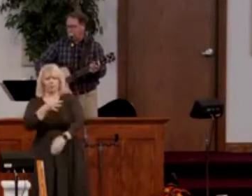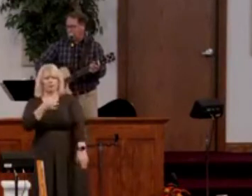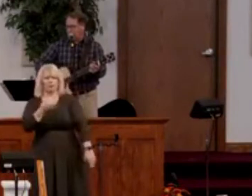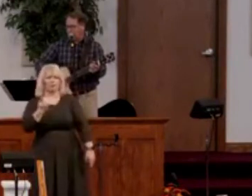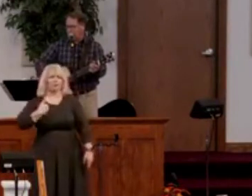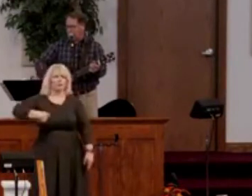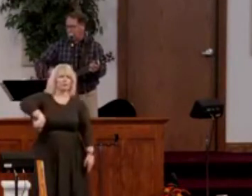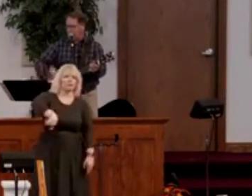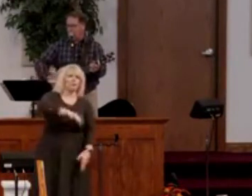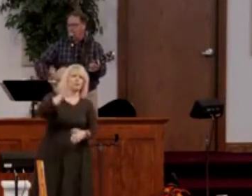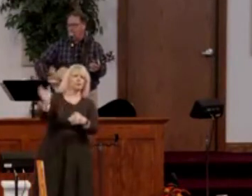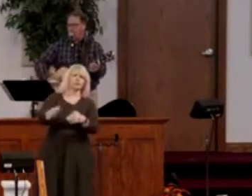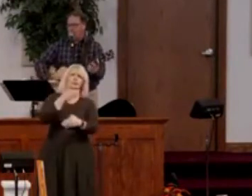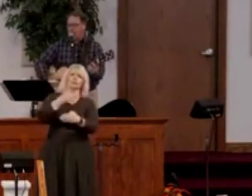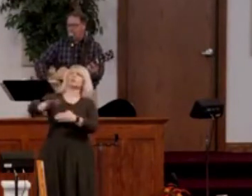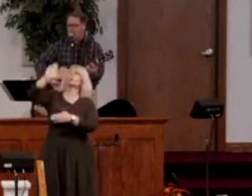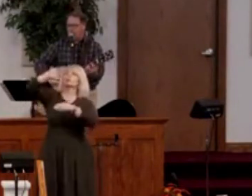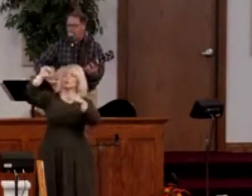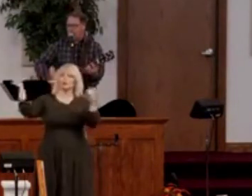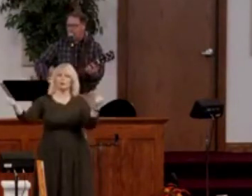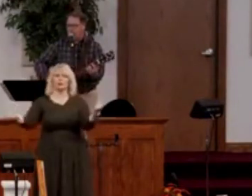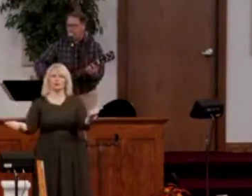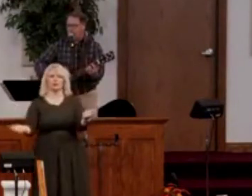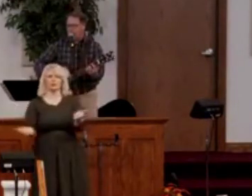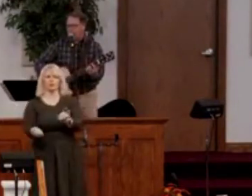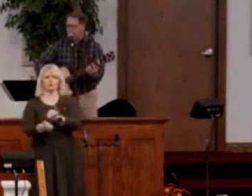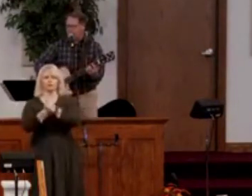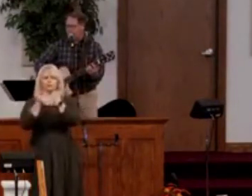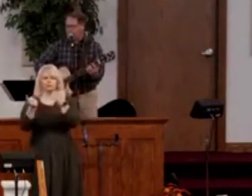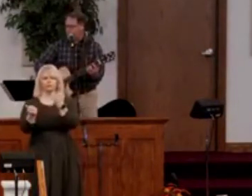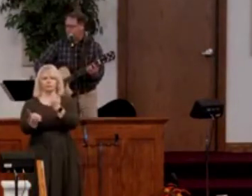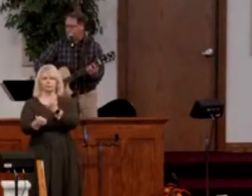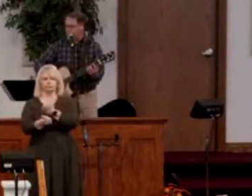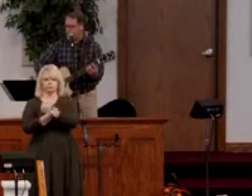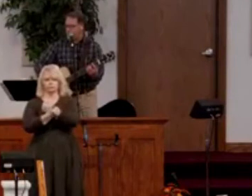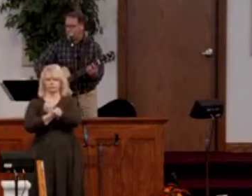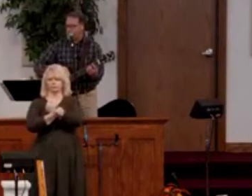communion, we share in his love.